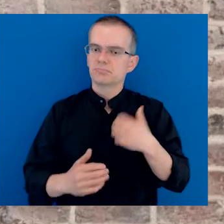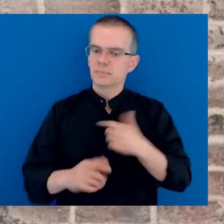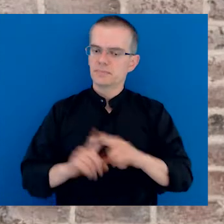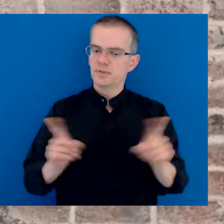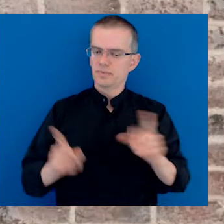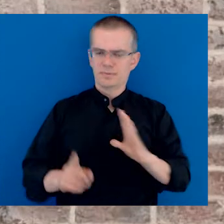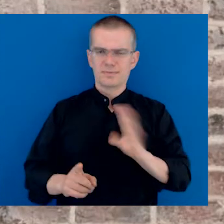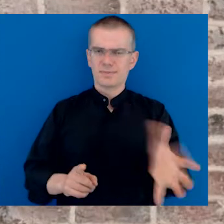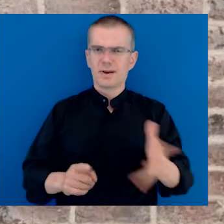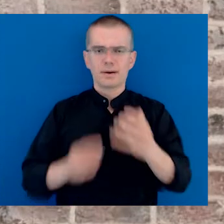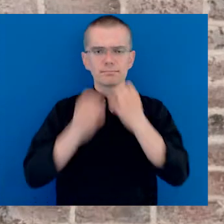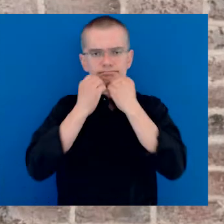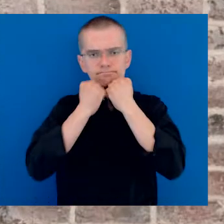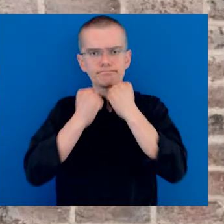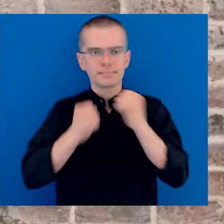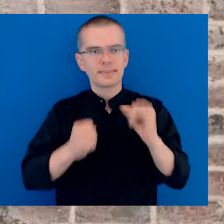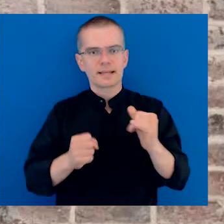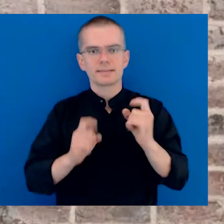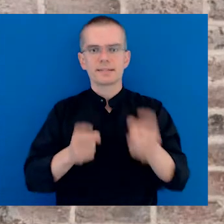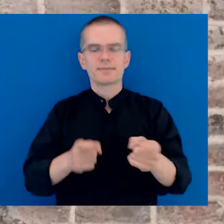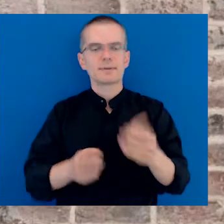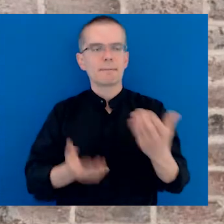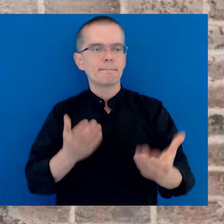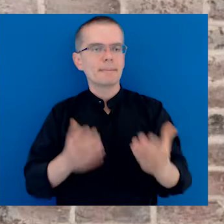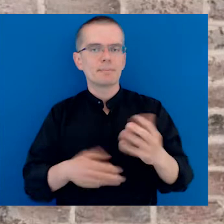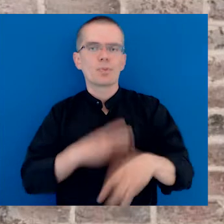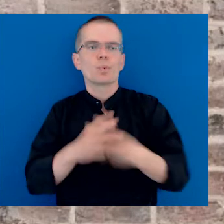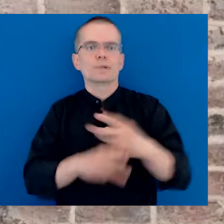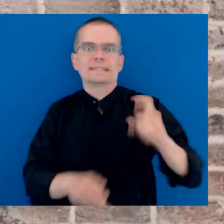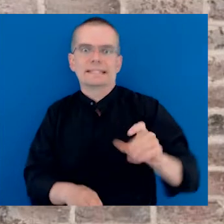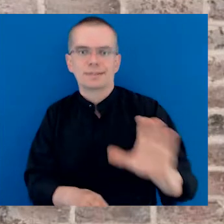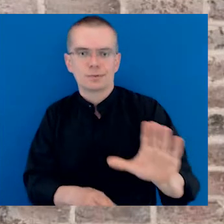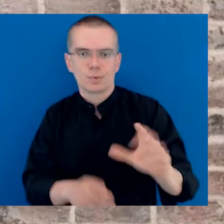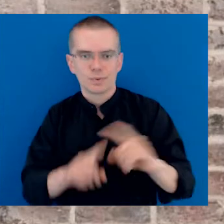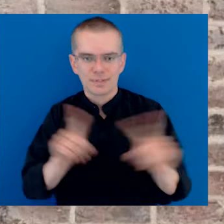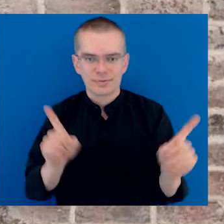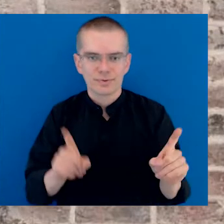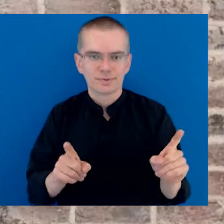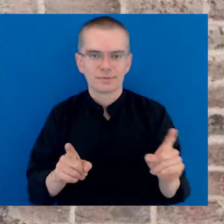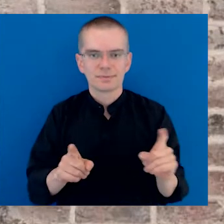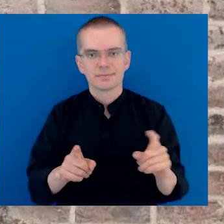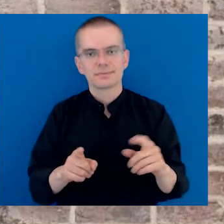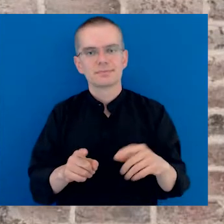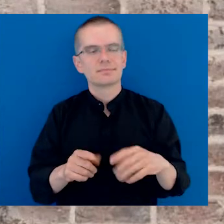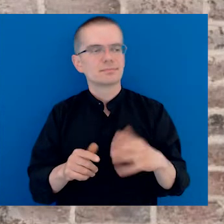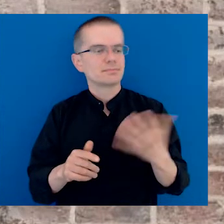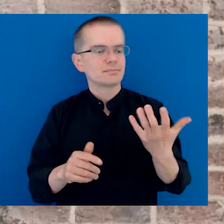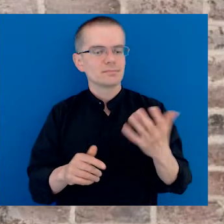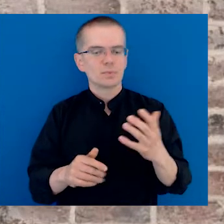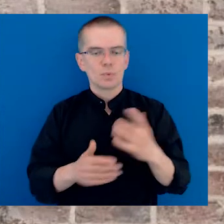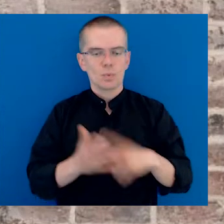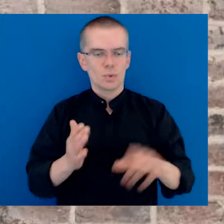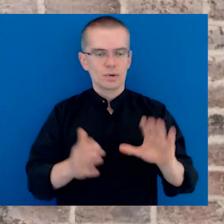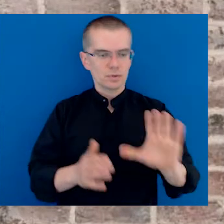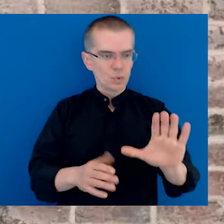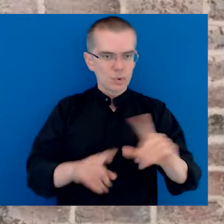gifts. Your difference may be just what the world was waiting for. And your very difference is what you have to give to make